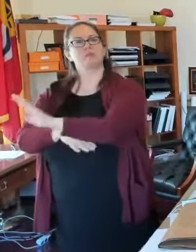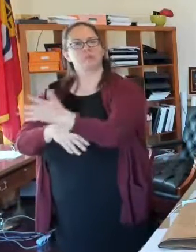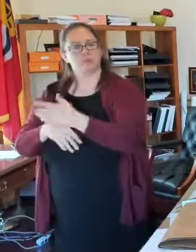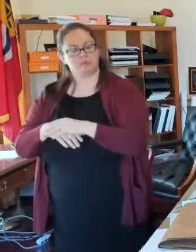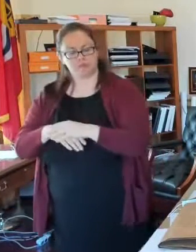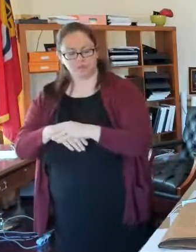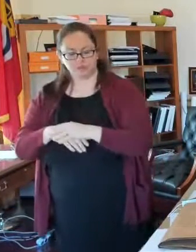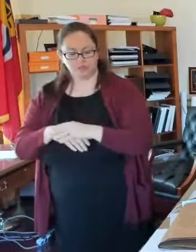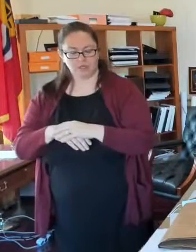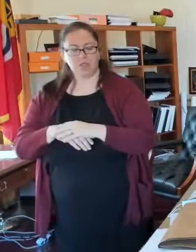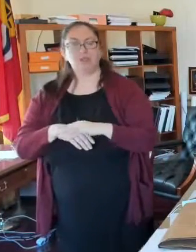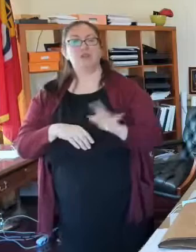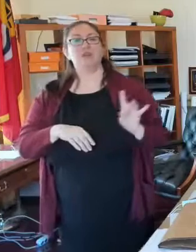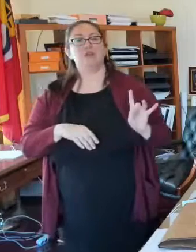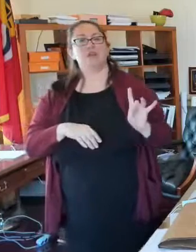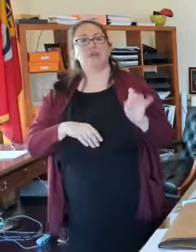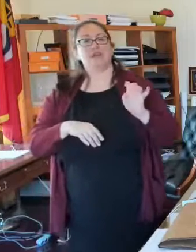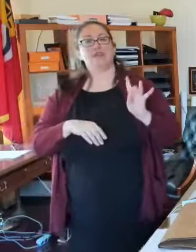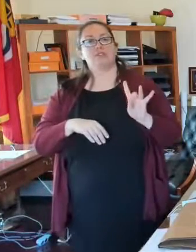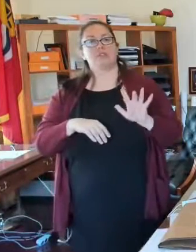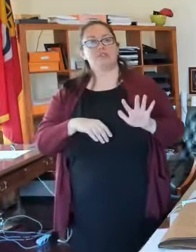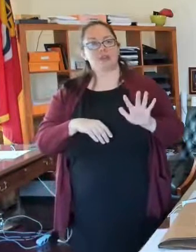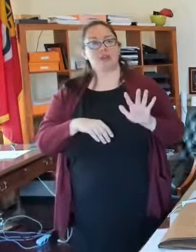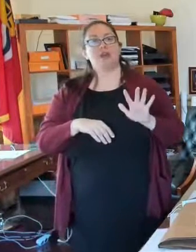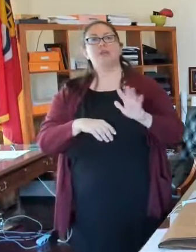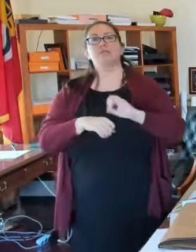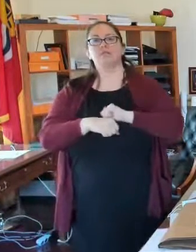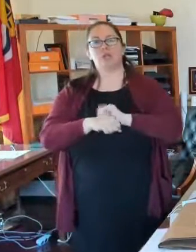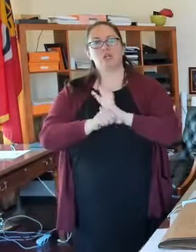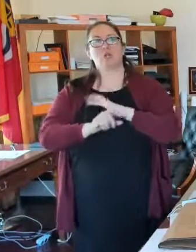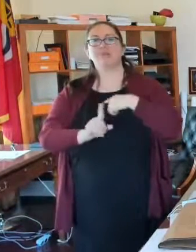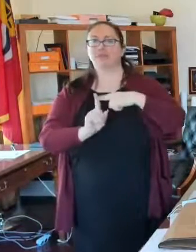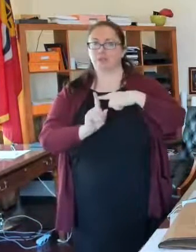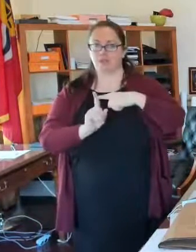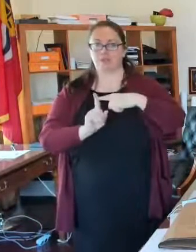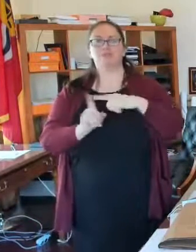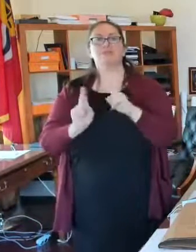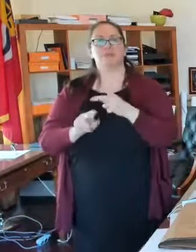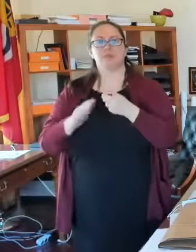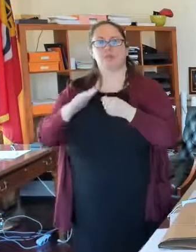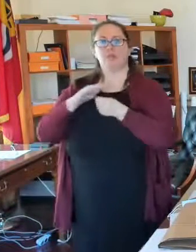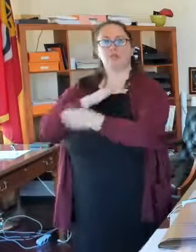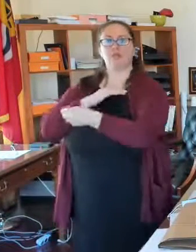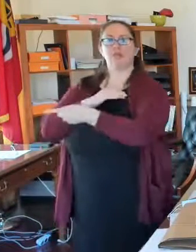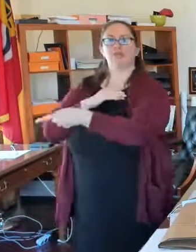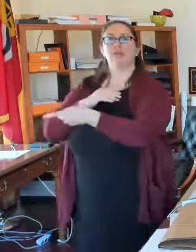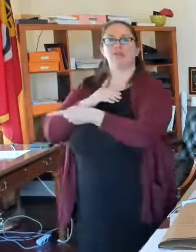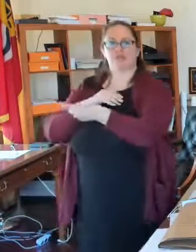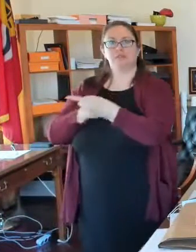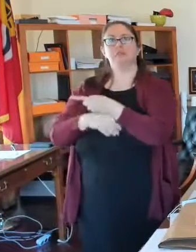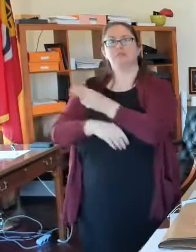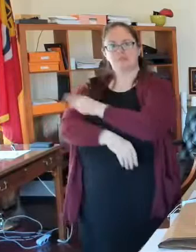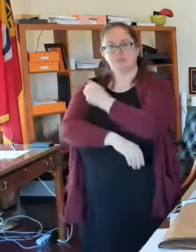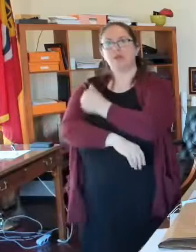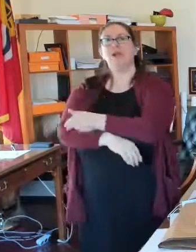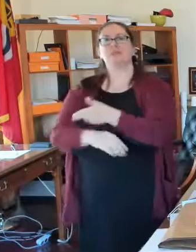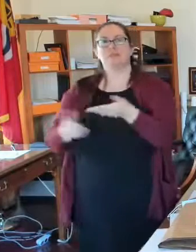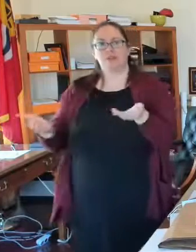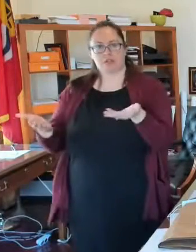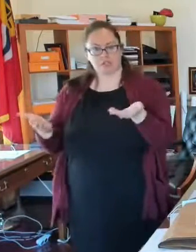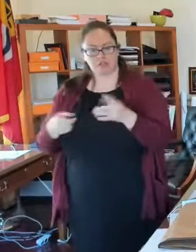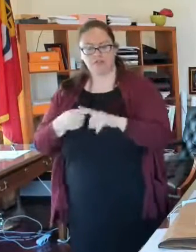were 885 confirmed COVID positive individuals in our hospitals.